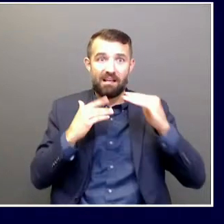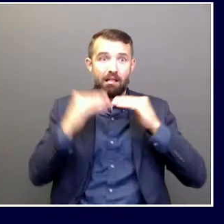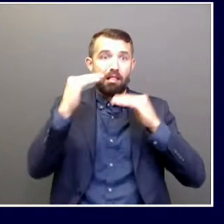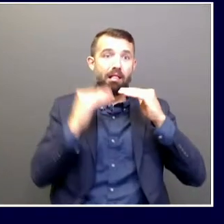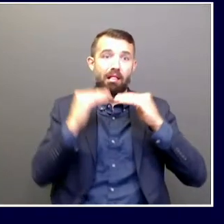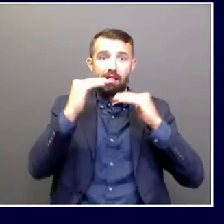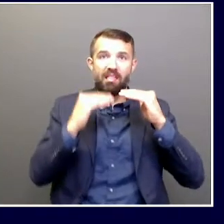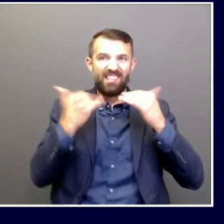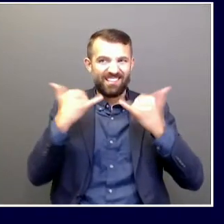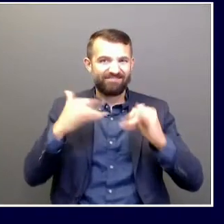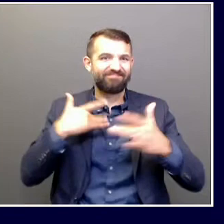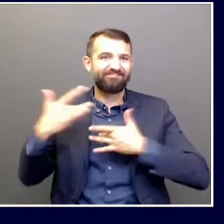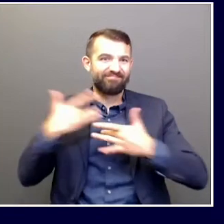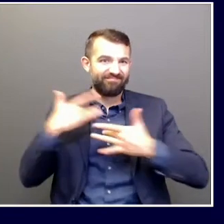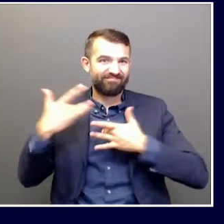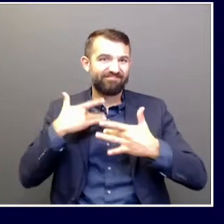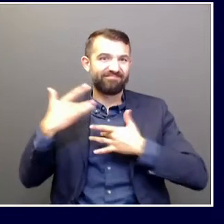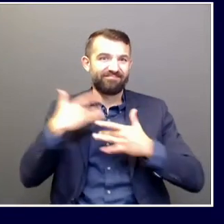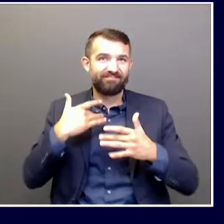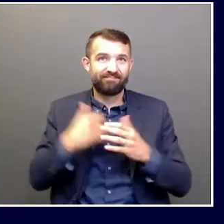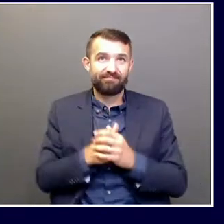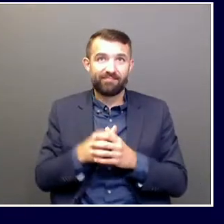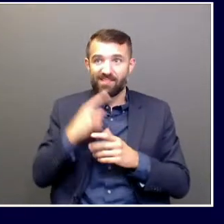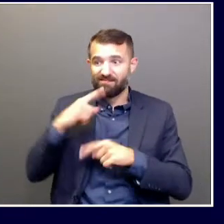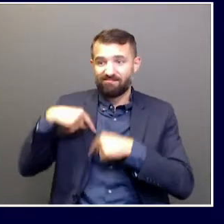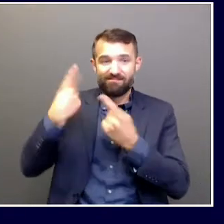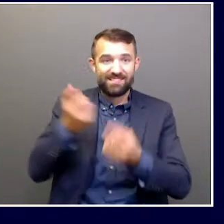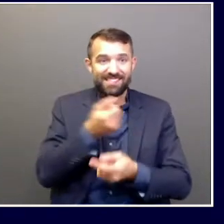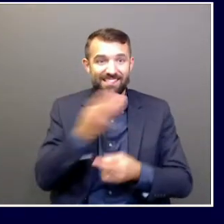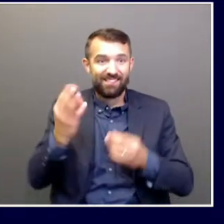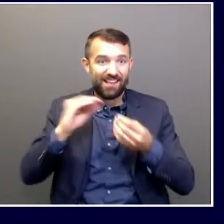days where it's been above that even. Yeah. And